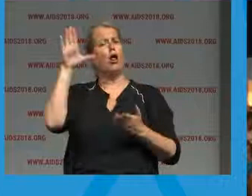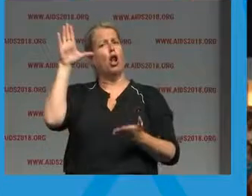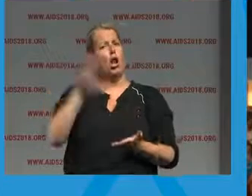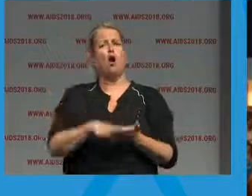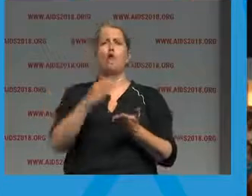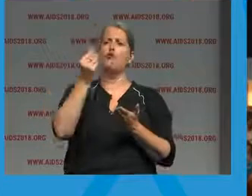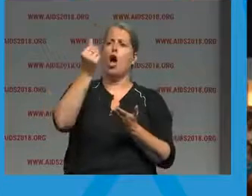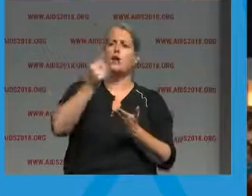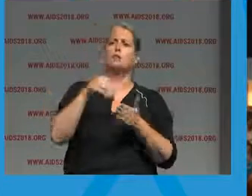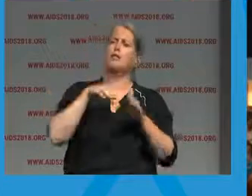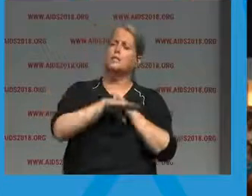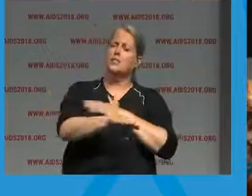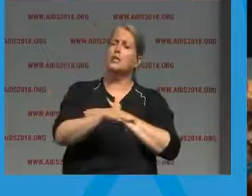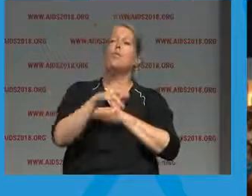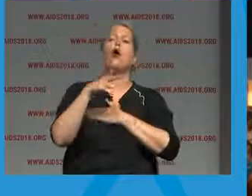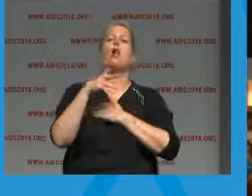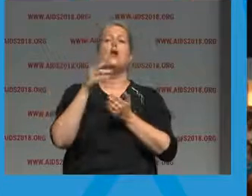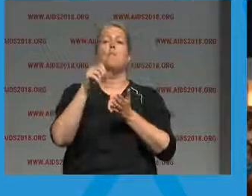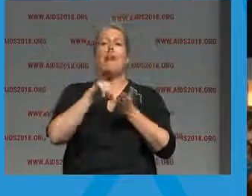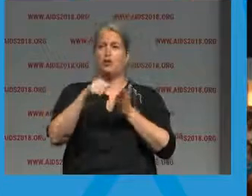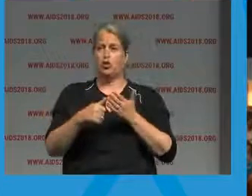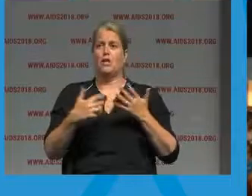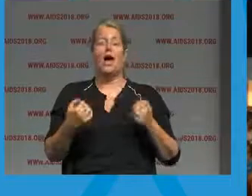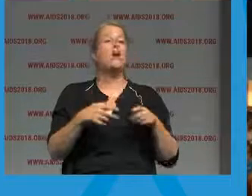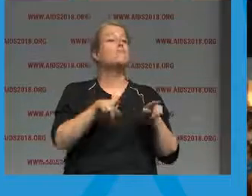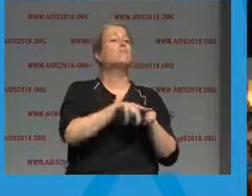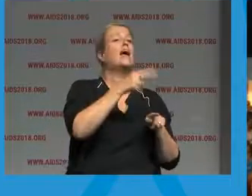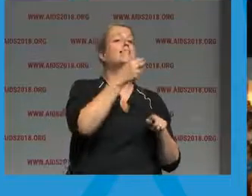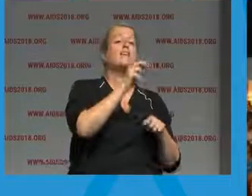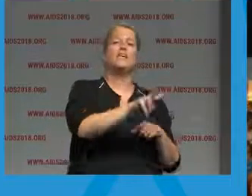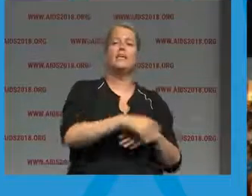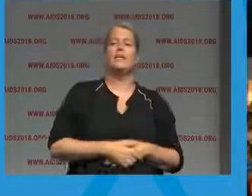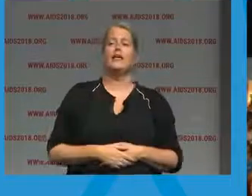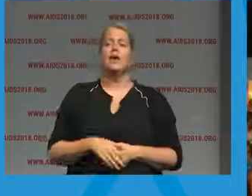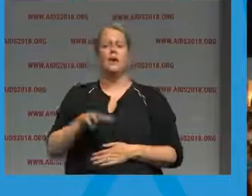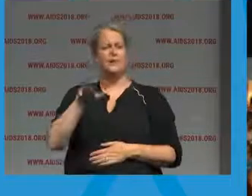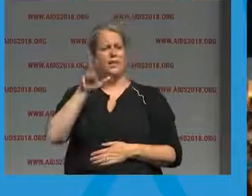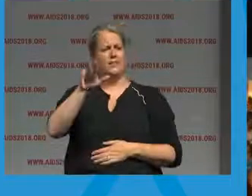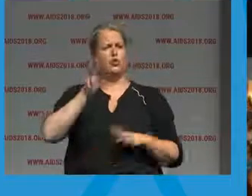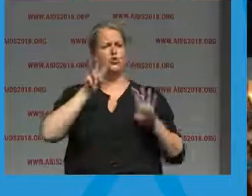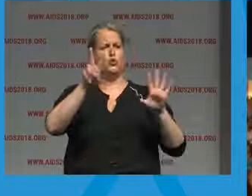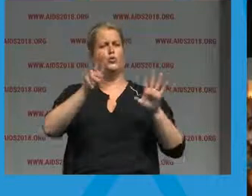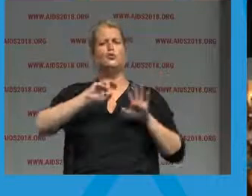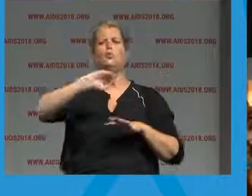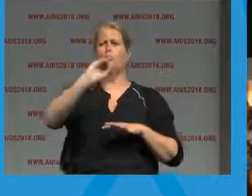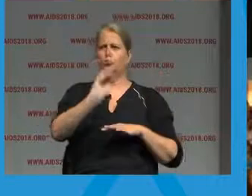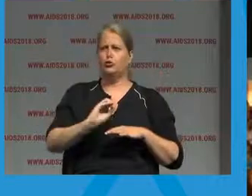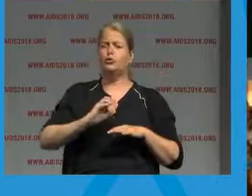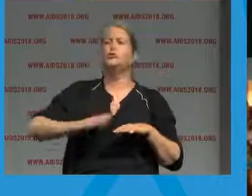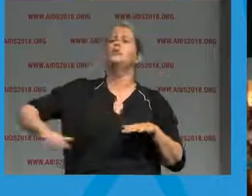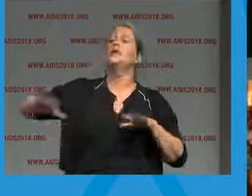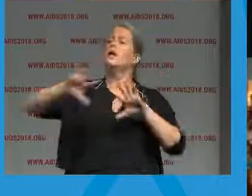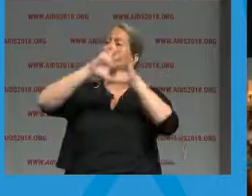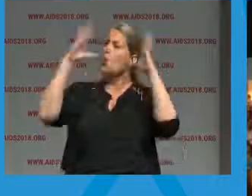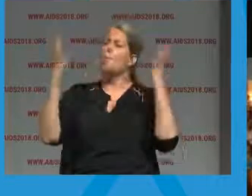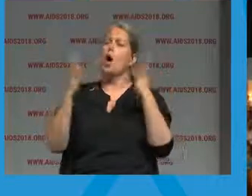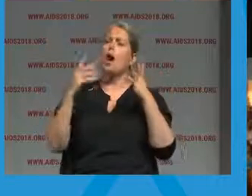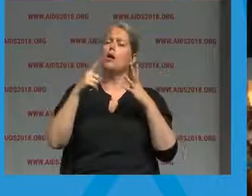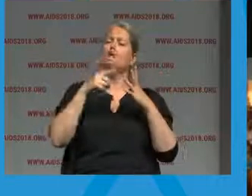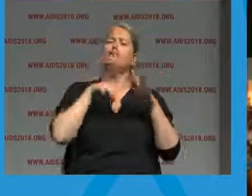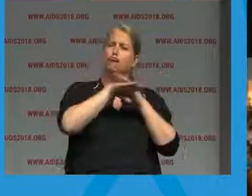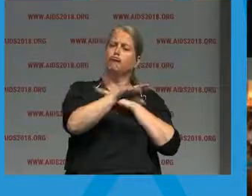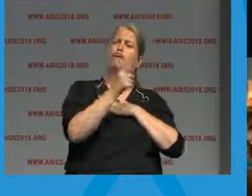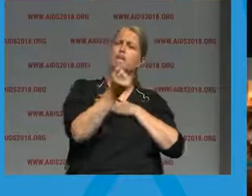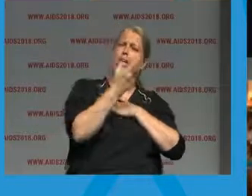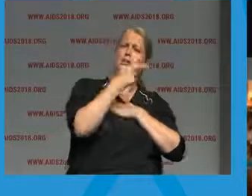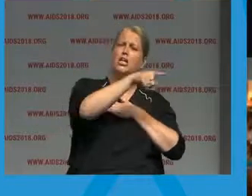like in HIV. 92% of the people in the world are accessing Indian medicine. Let same thing happen about tuberculosis. So I would like to